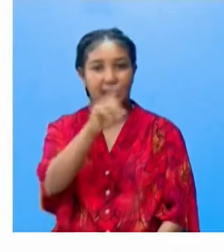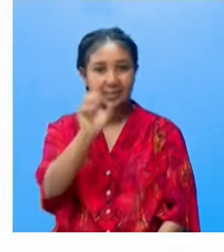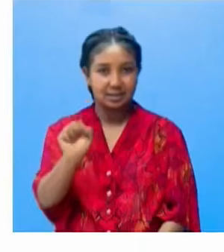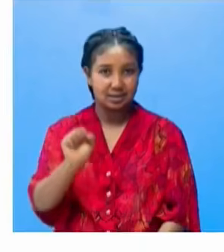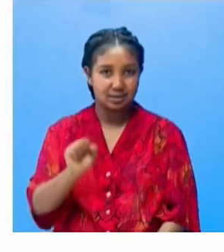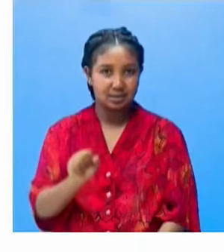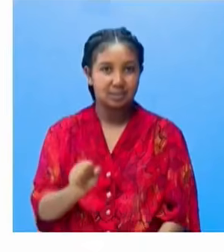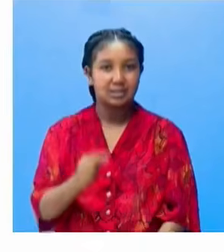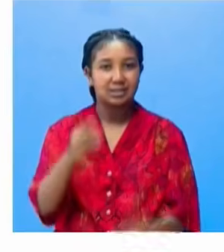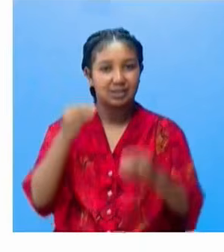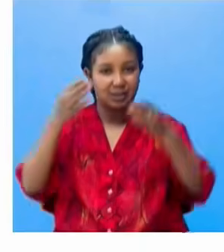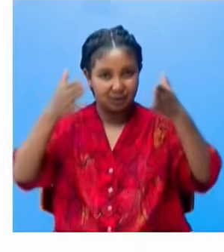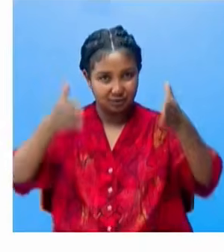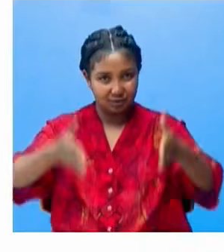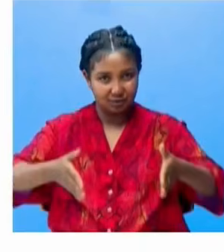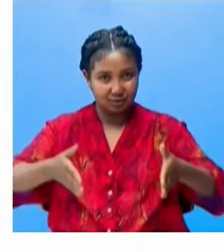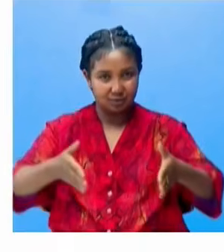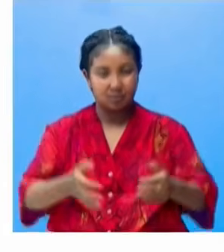the teacher.